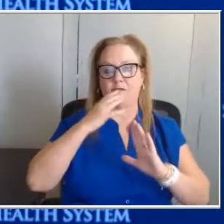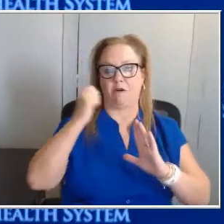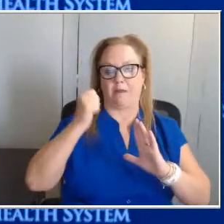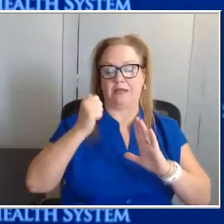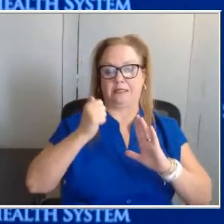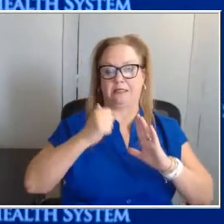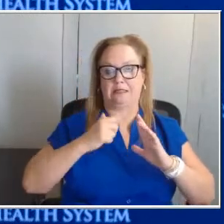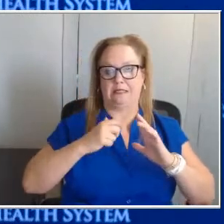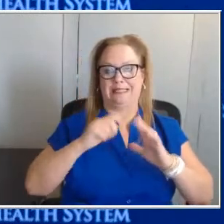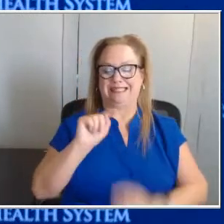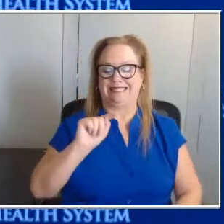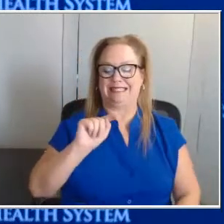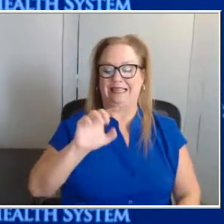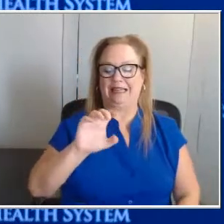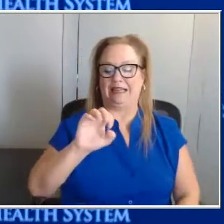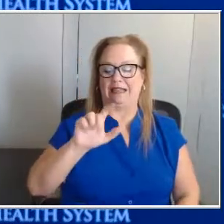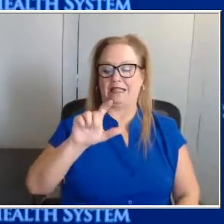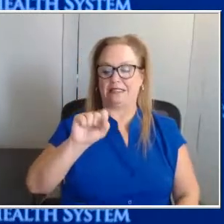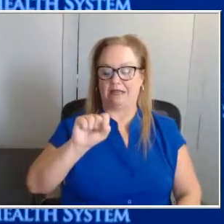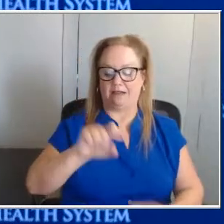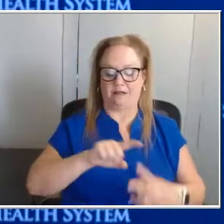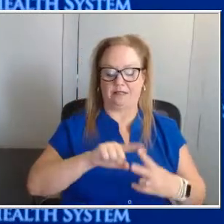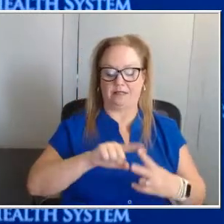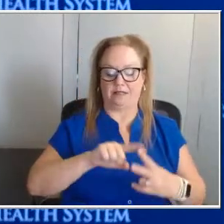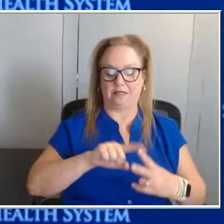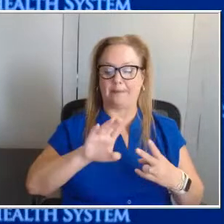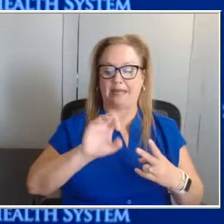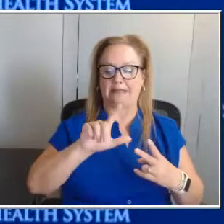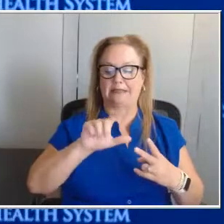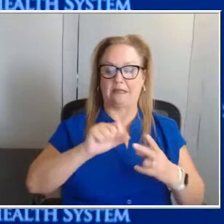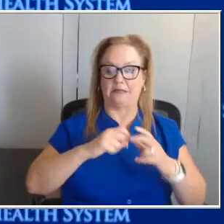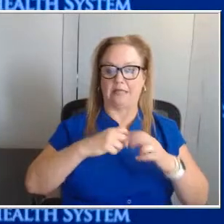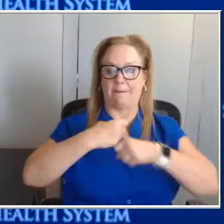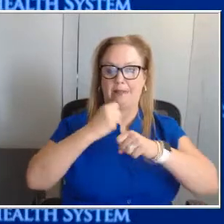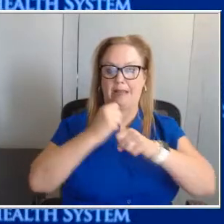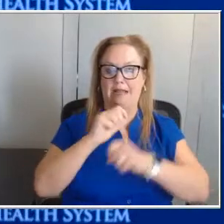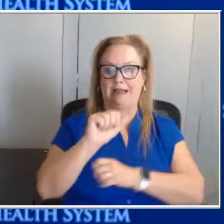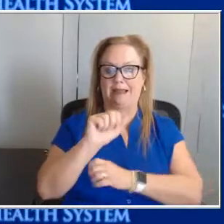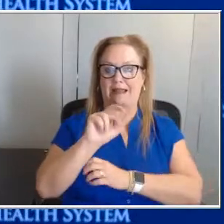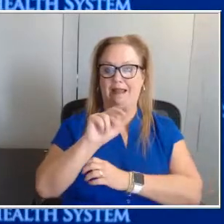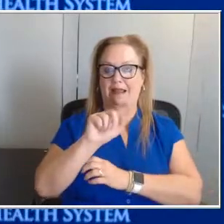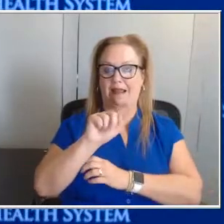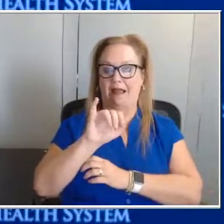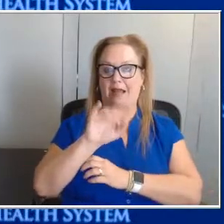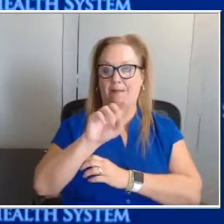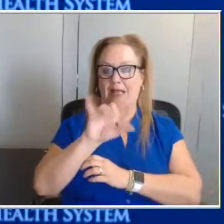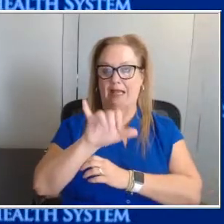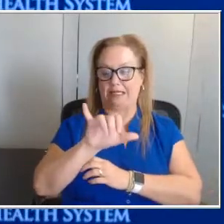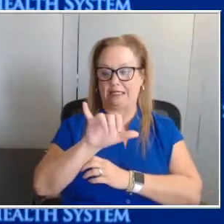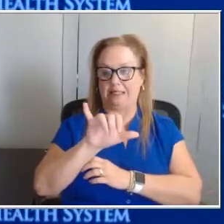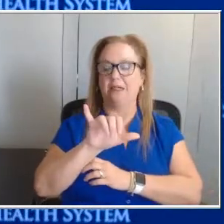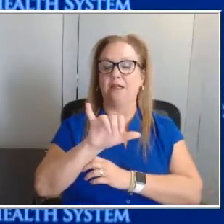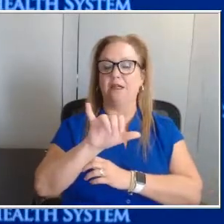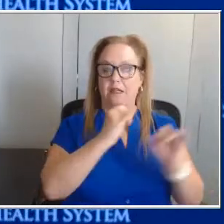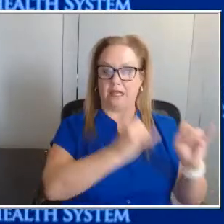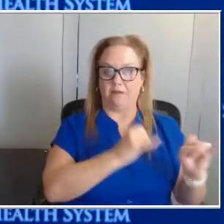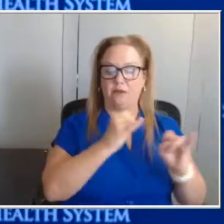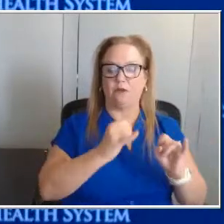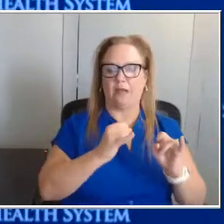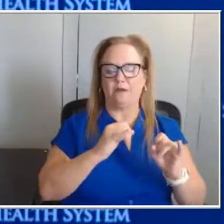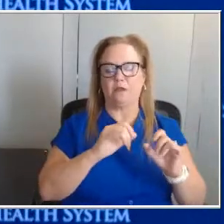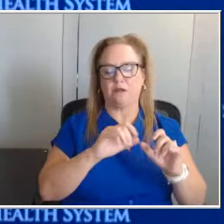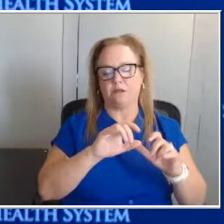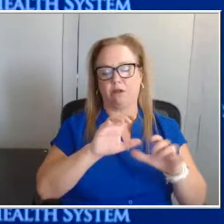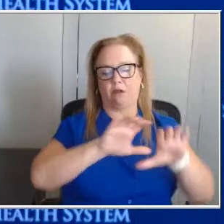T cells and B cells that create antibodies as well. So that's individual, but I also think there's an overall population